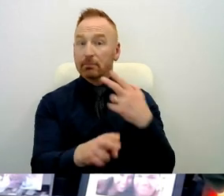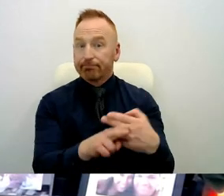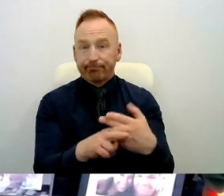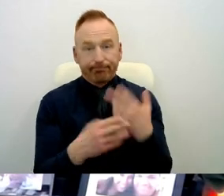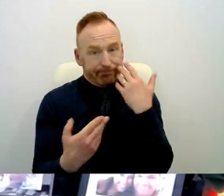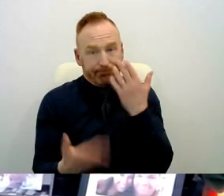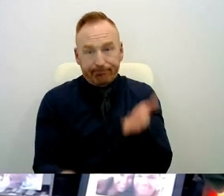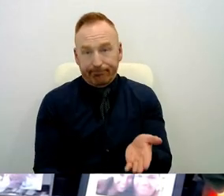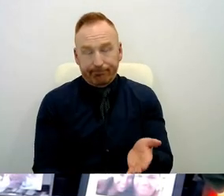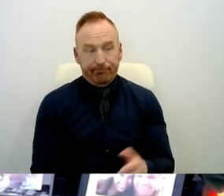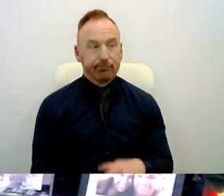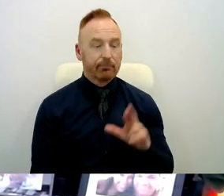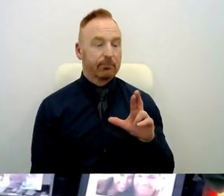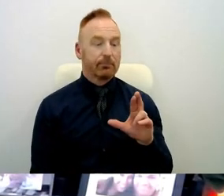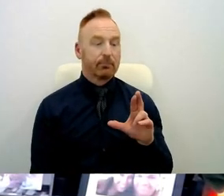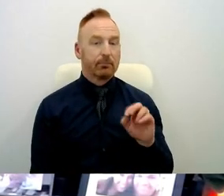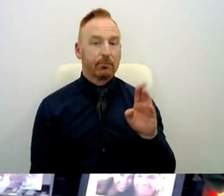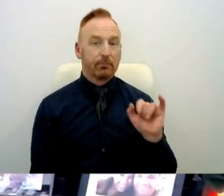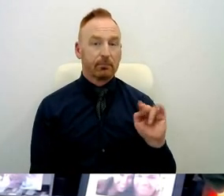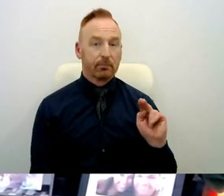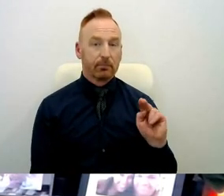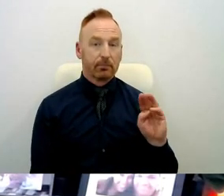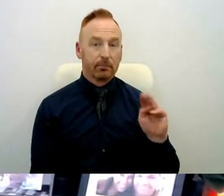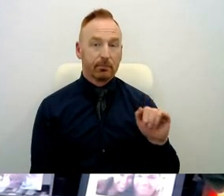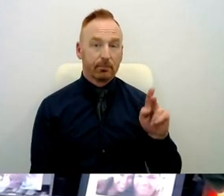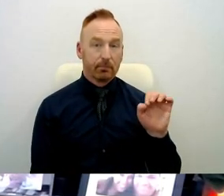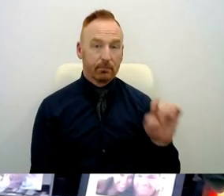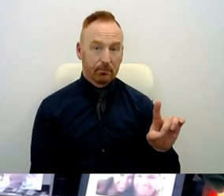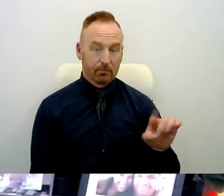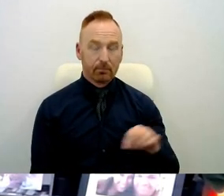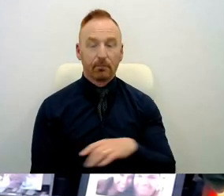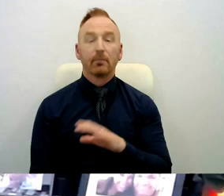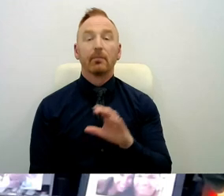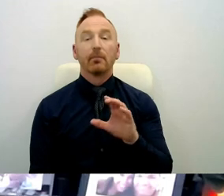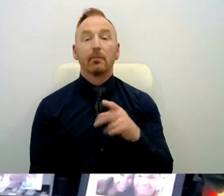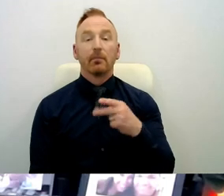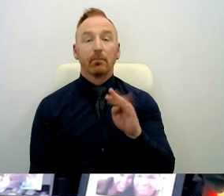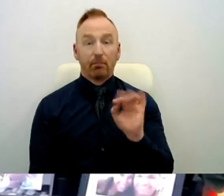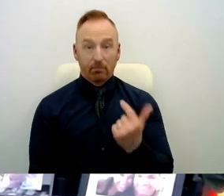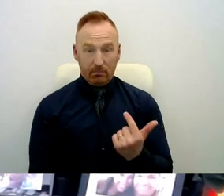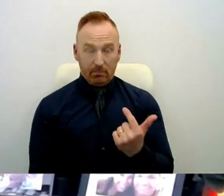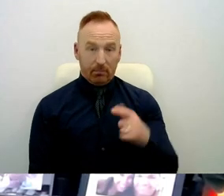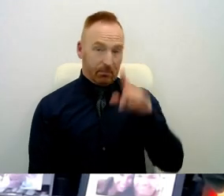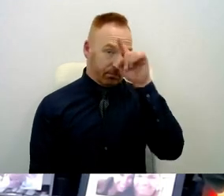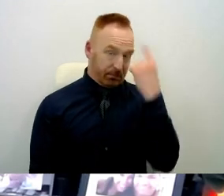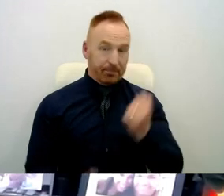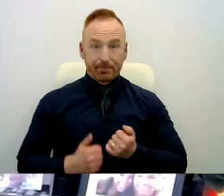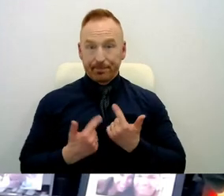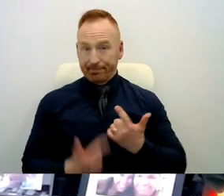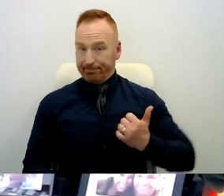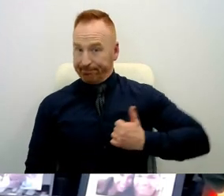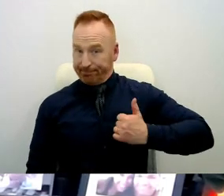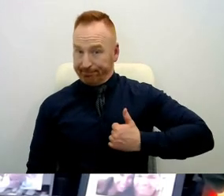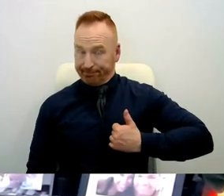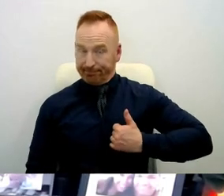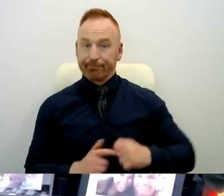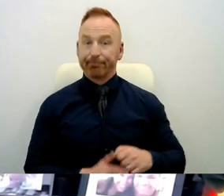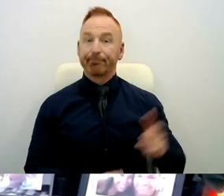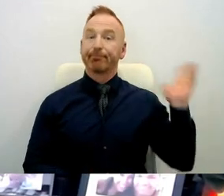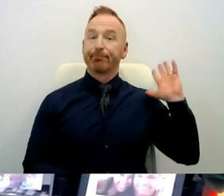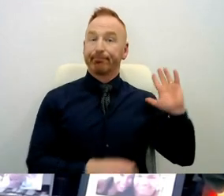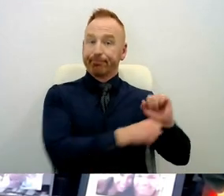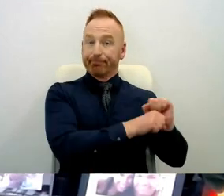was. Robin Maynard, in her book Policing Black Lives, State Violence in Canada from Slavery to the Present,